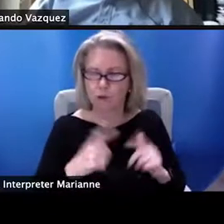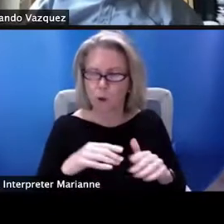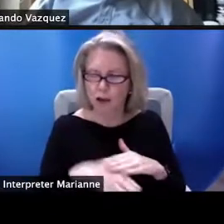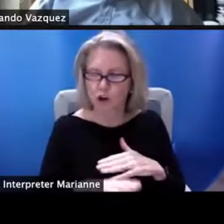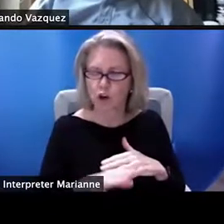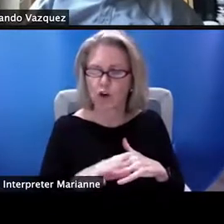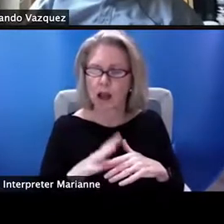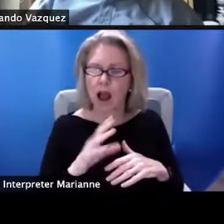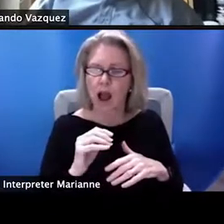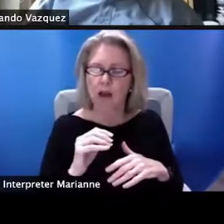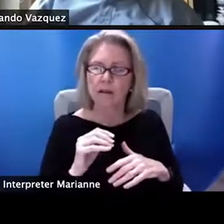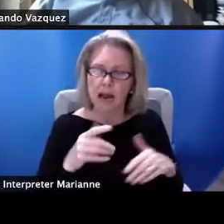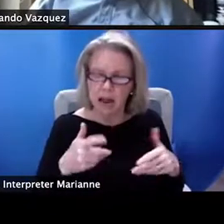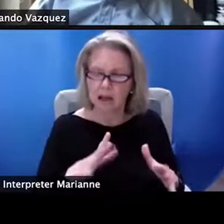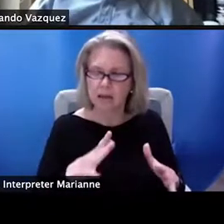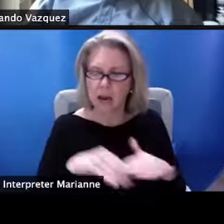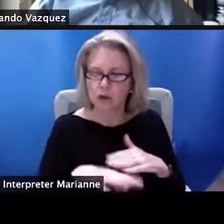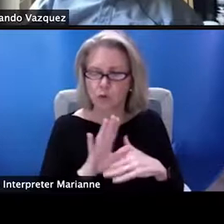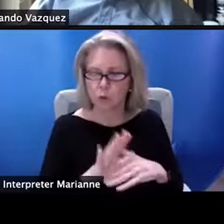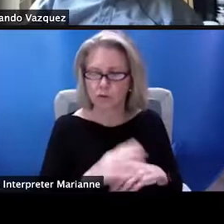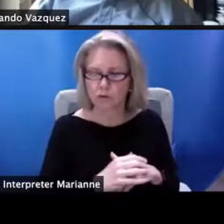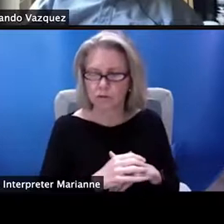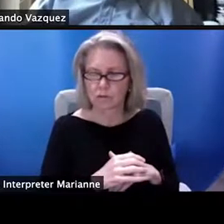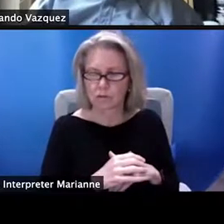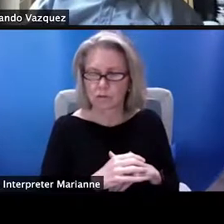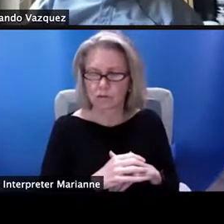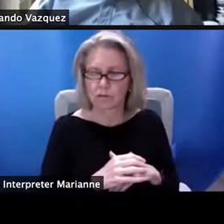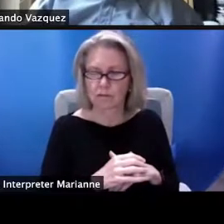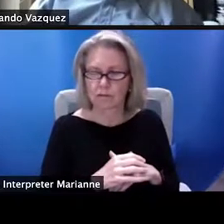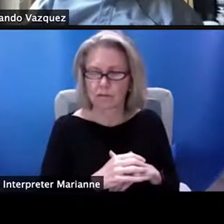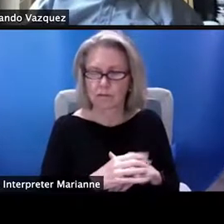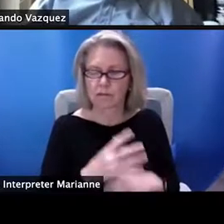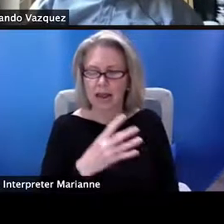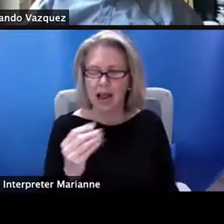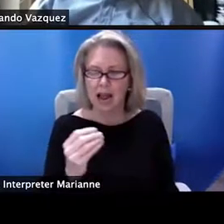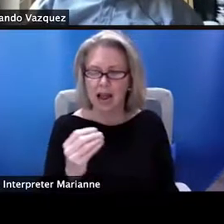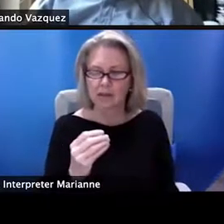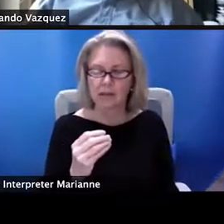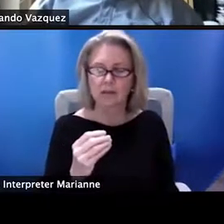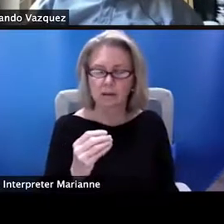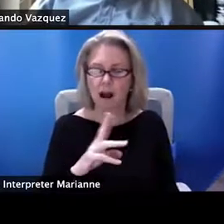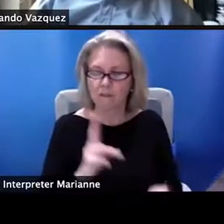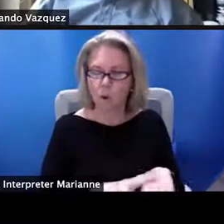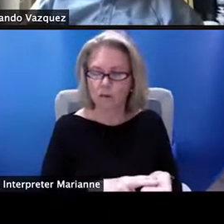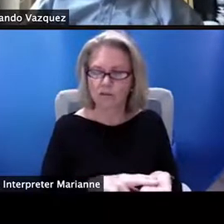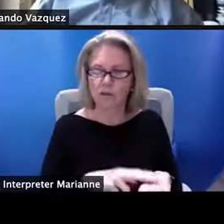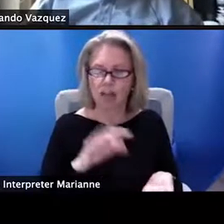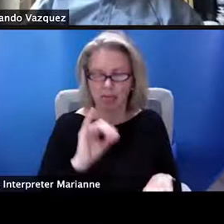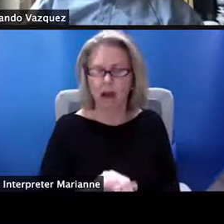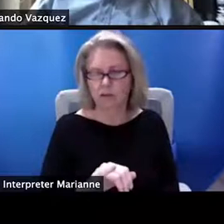life and that person's life enter yours, that entering. And of course, that's the journey.